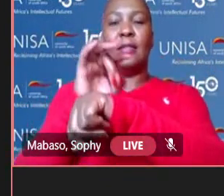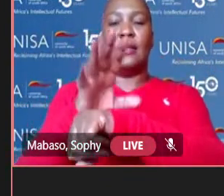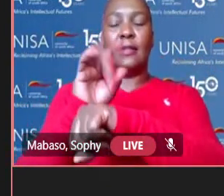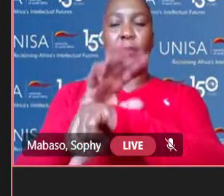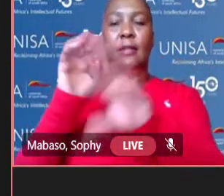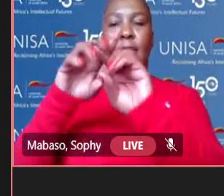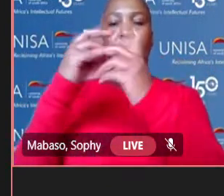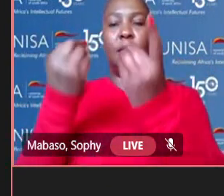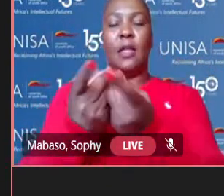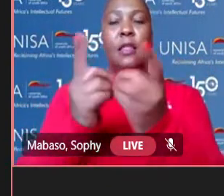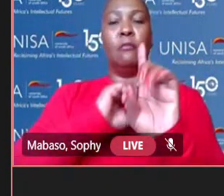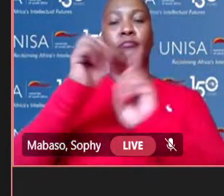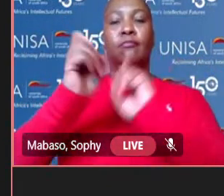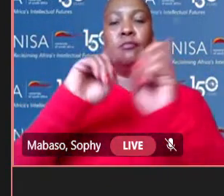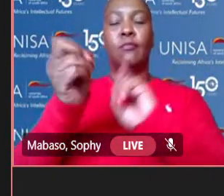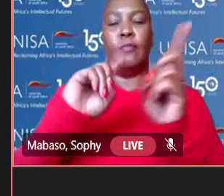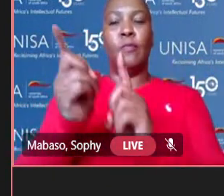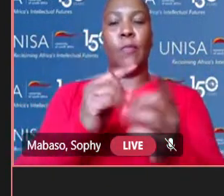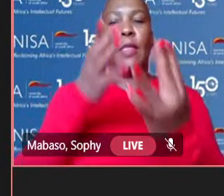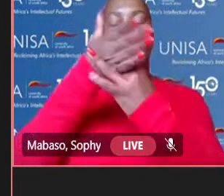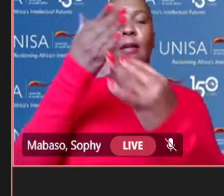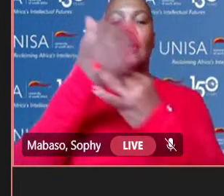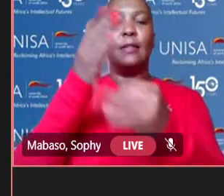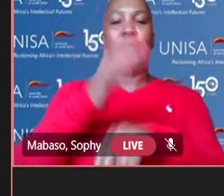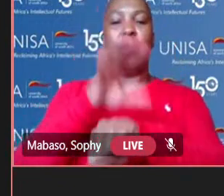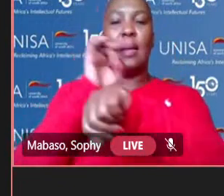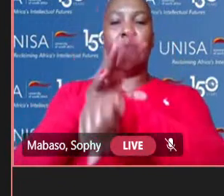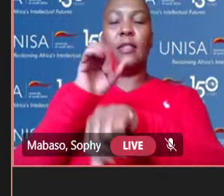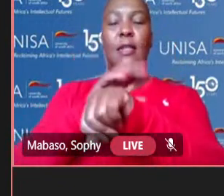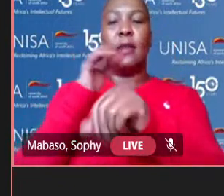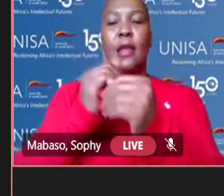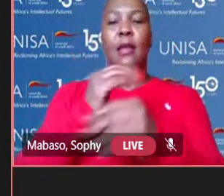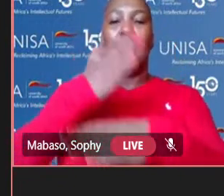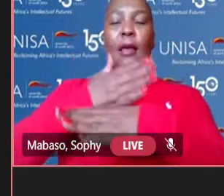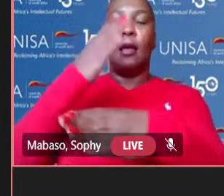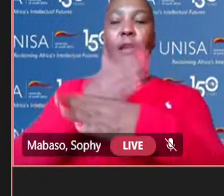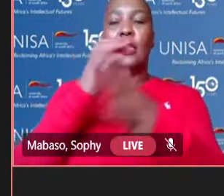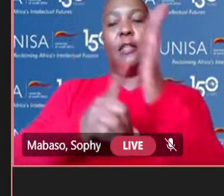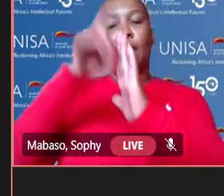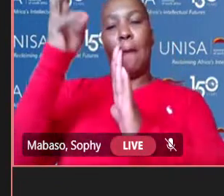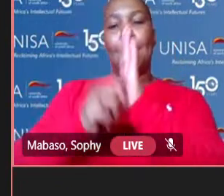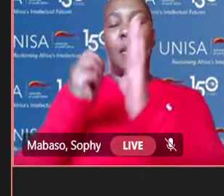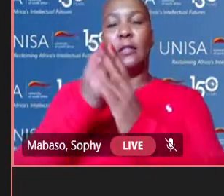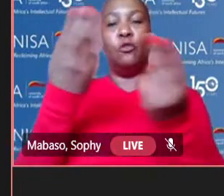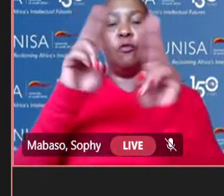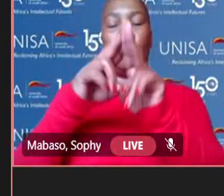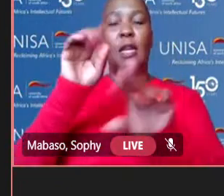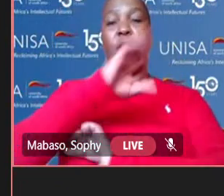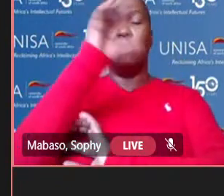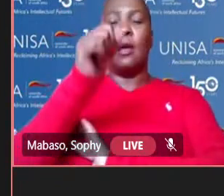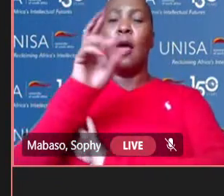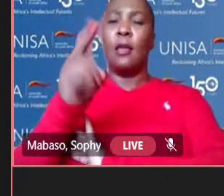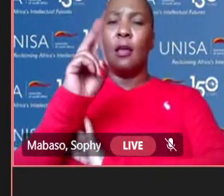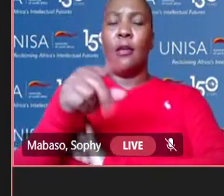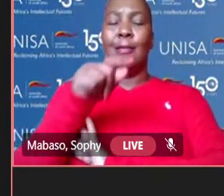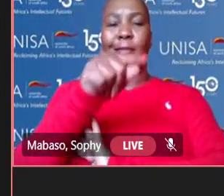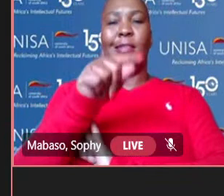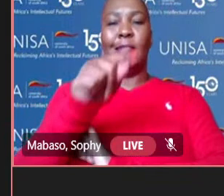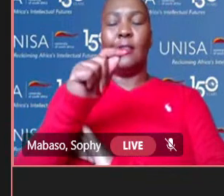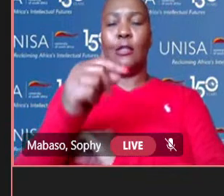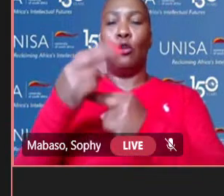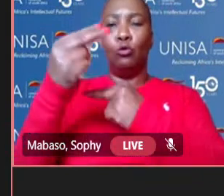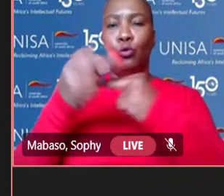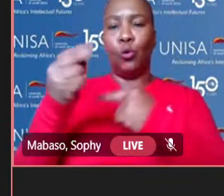be speaking about accessing counseling and career development services at Unisa. So again, this is short-term, medium-term